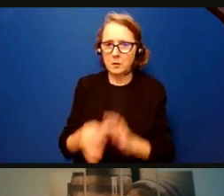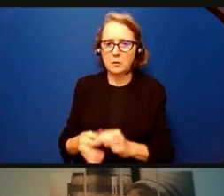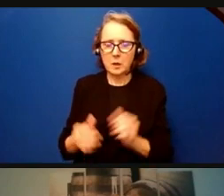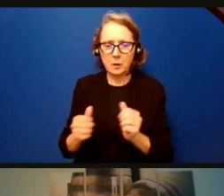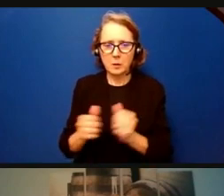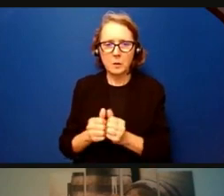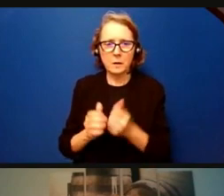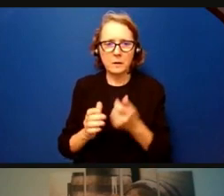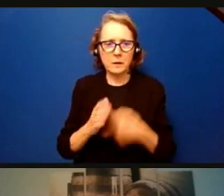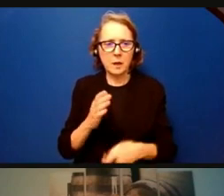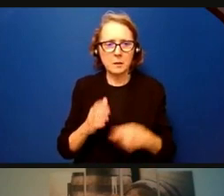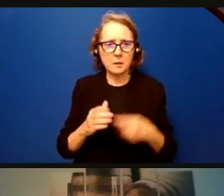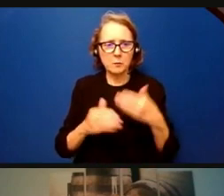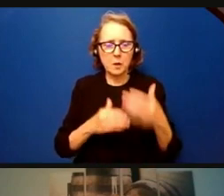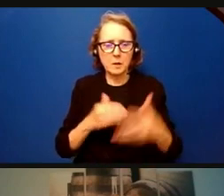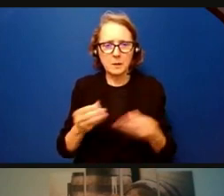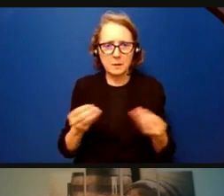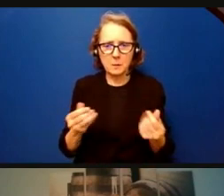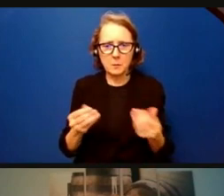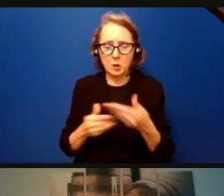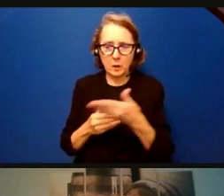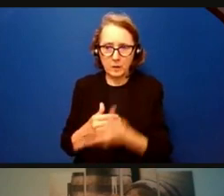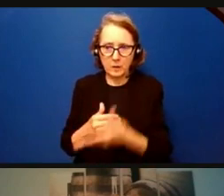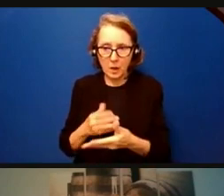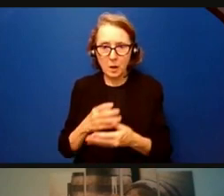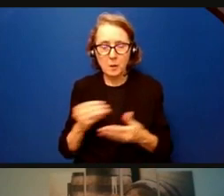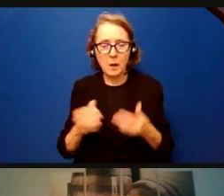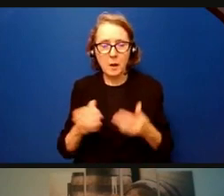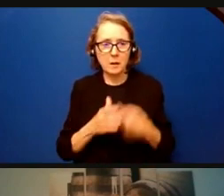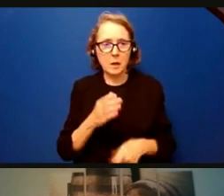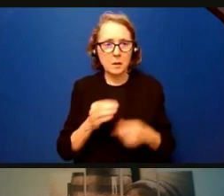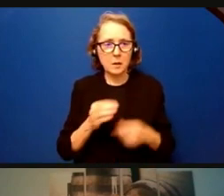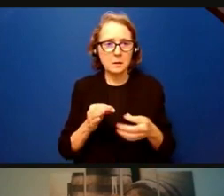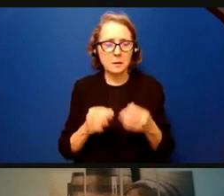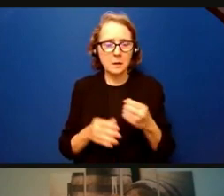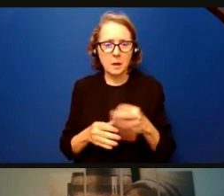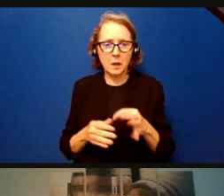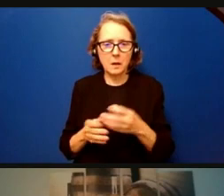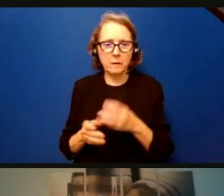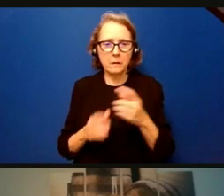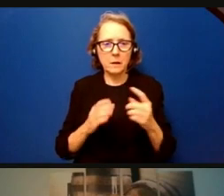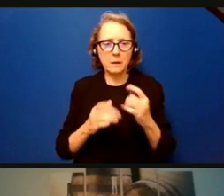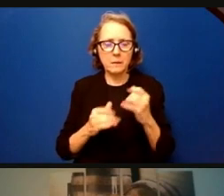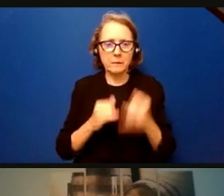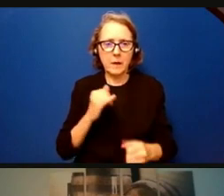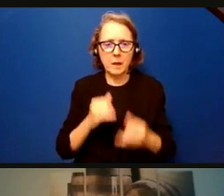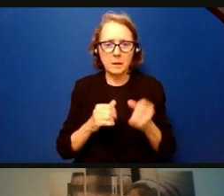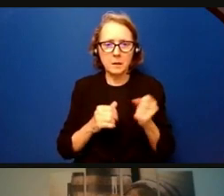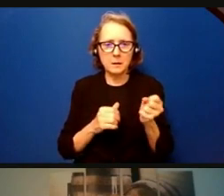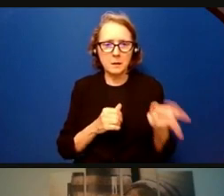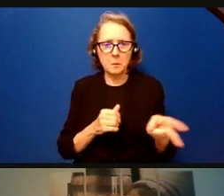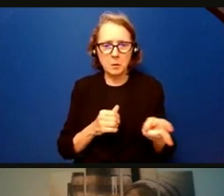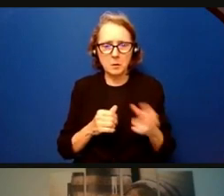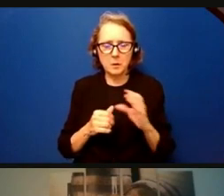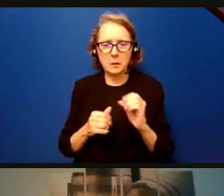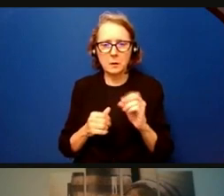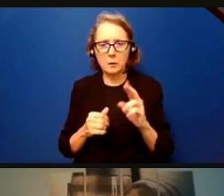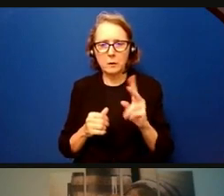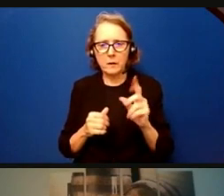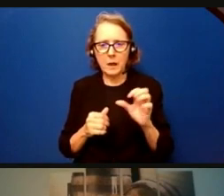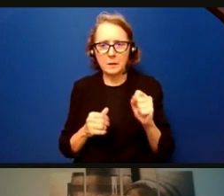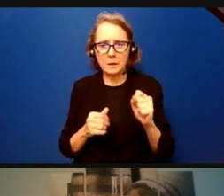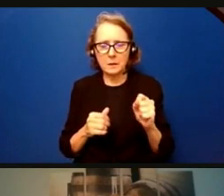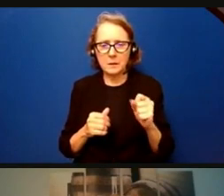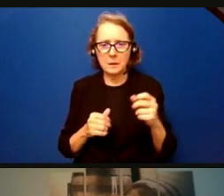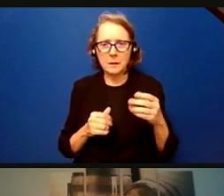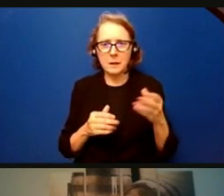with a cost of processing the material there, and then the cost of its final disposal down in Corvallis with the PRC. At the